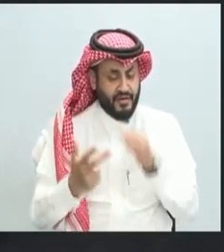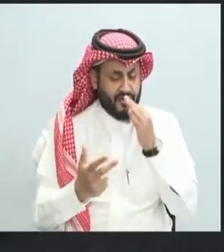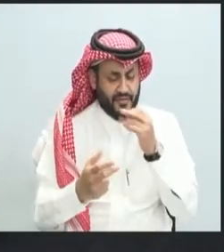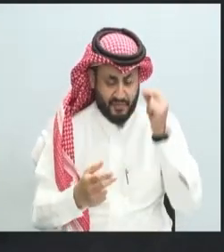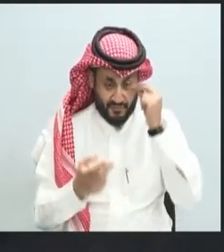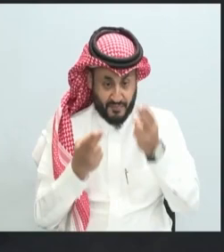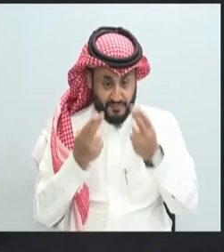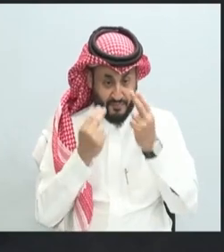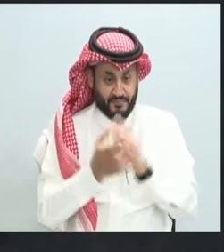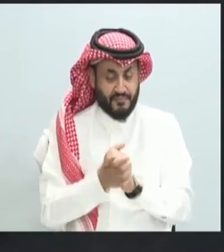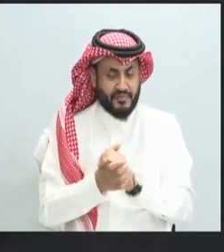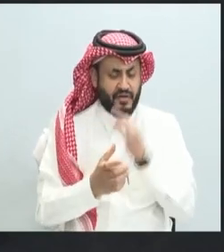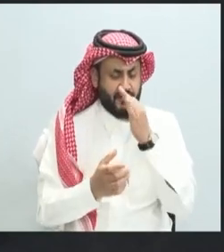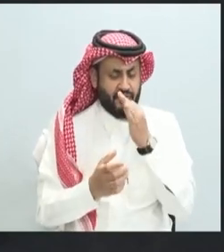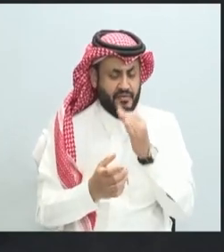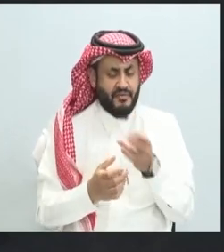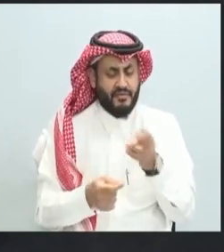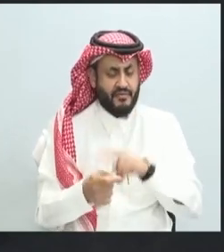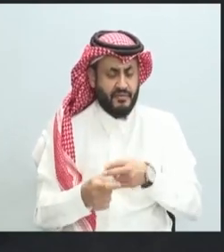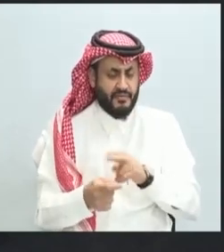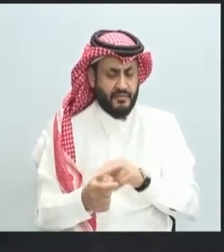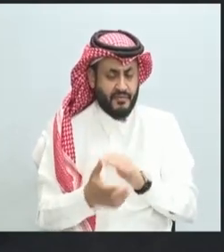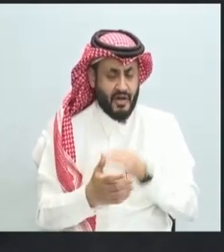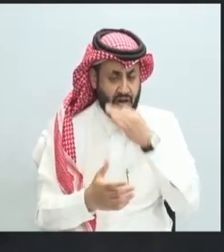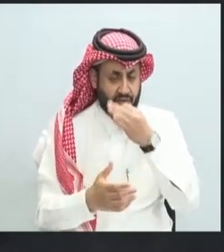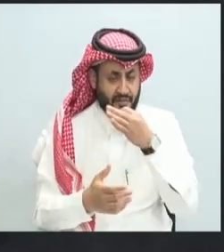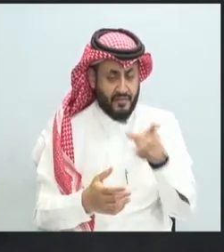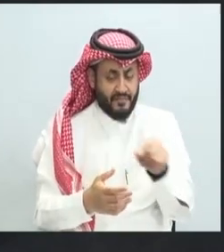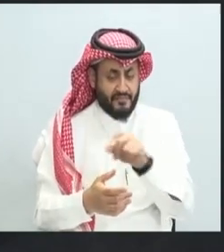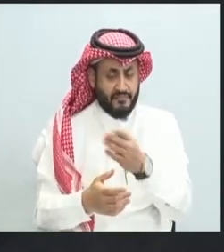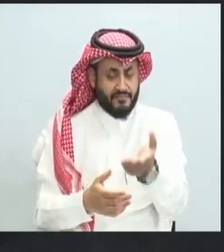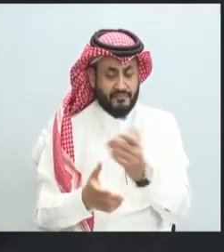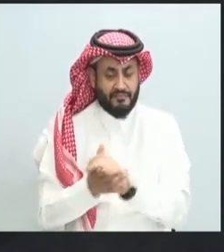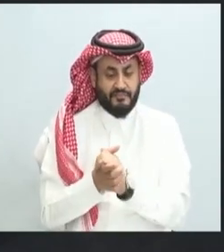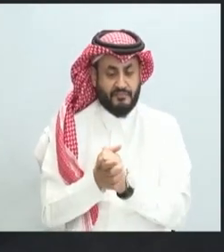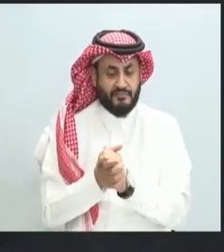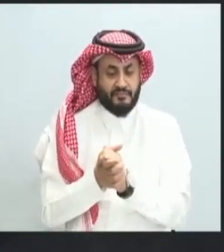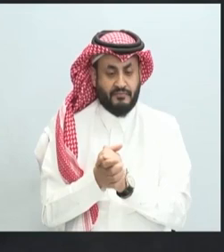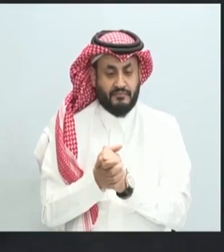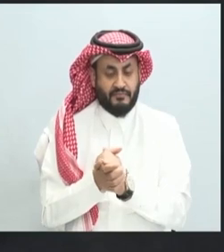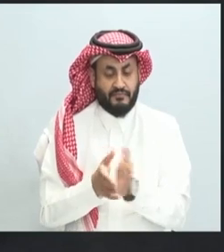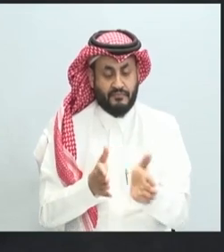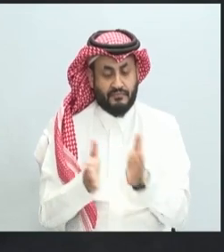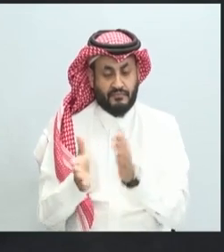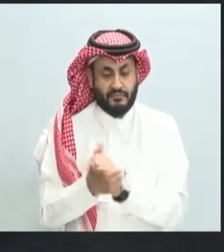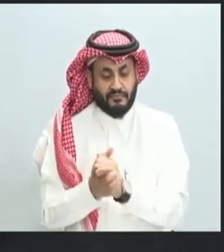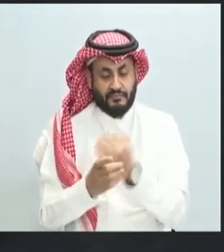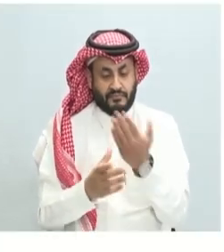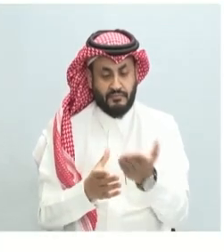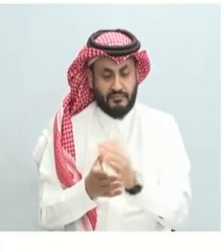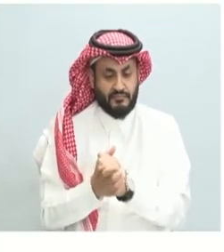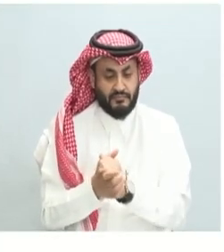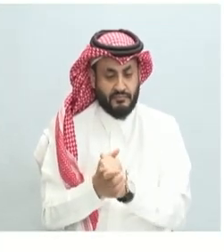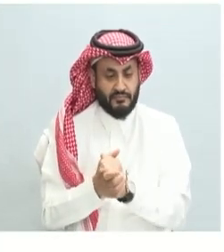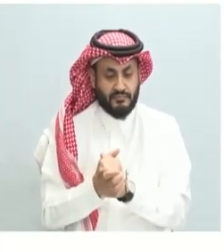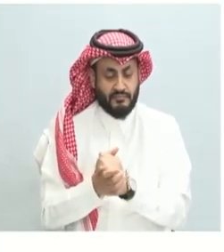to when we are practicing and producing these words. And after this, we have